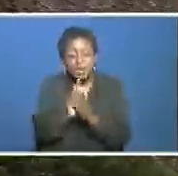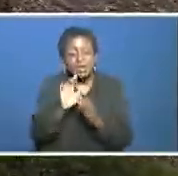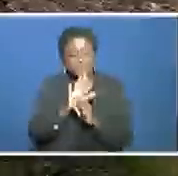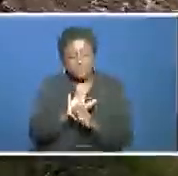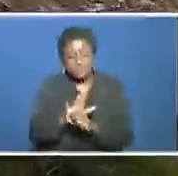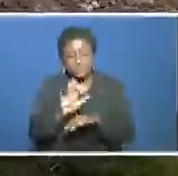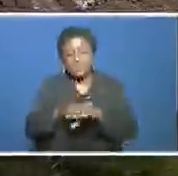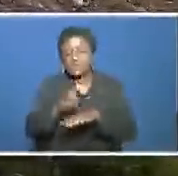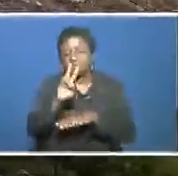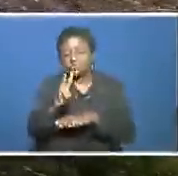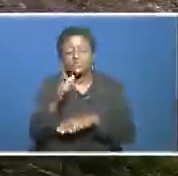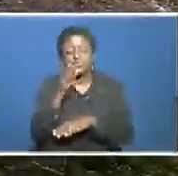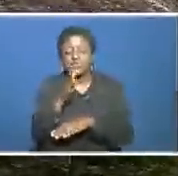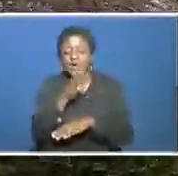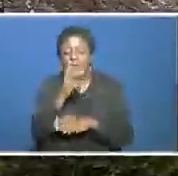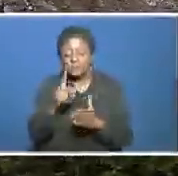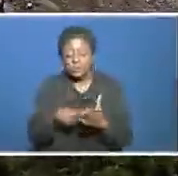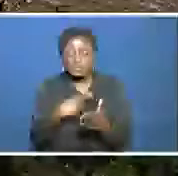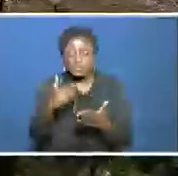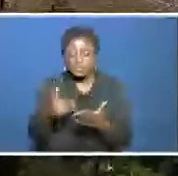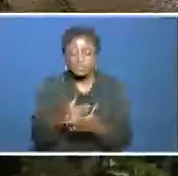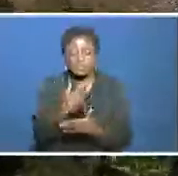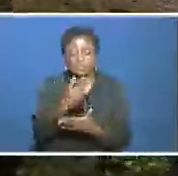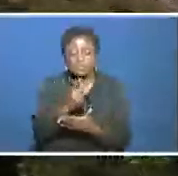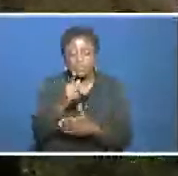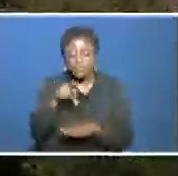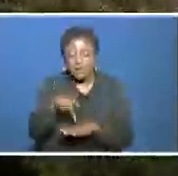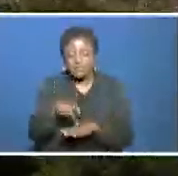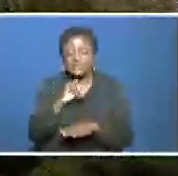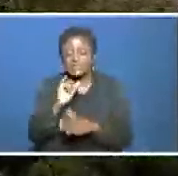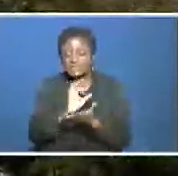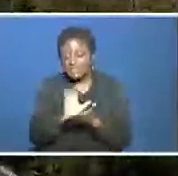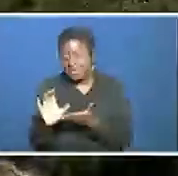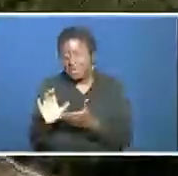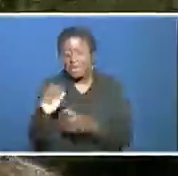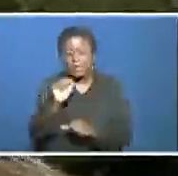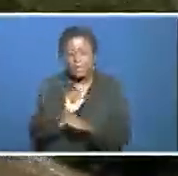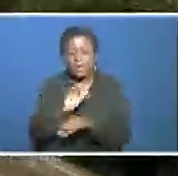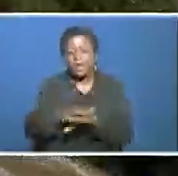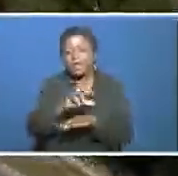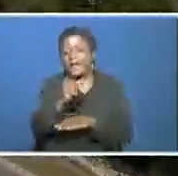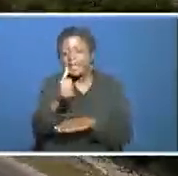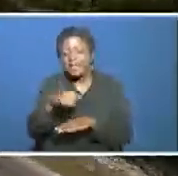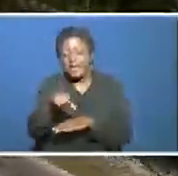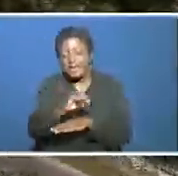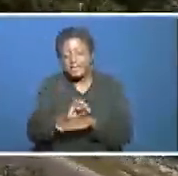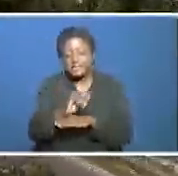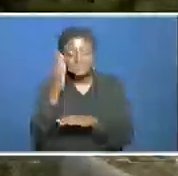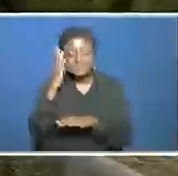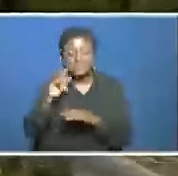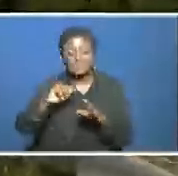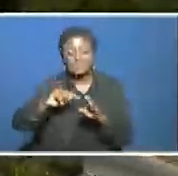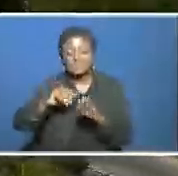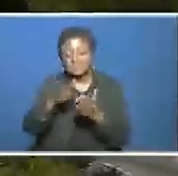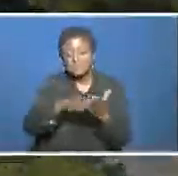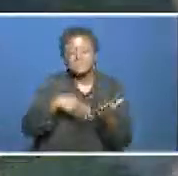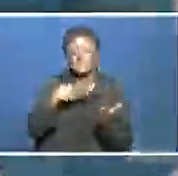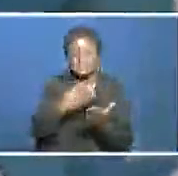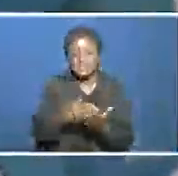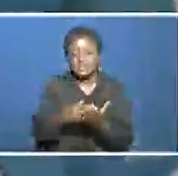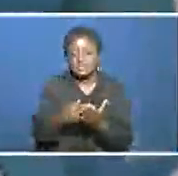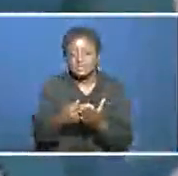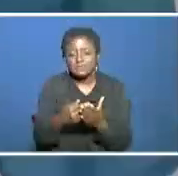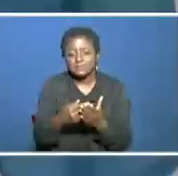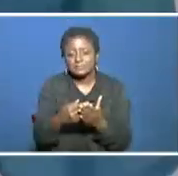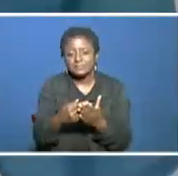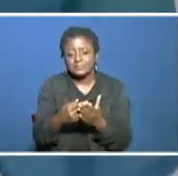told reporters that once New Providence is cleared, work on other islands will be scheduled. Some encroachment